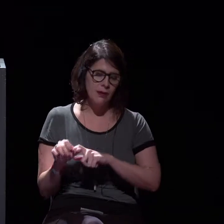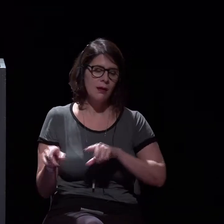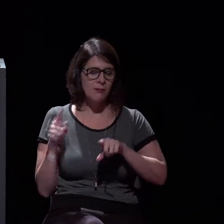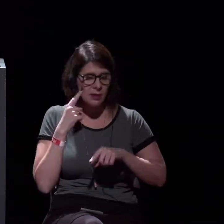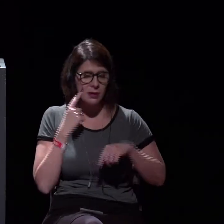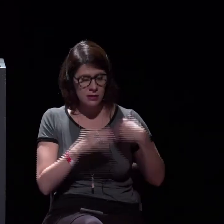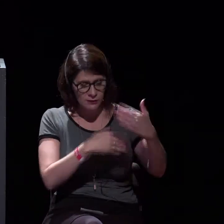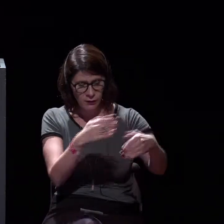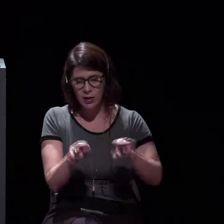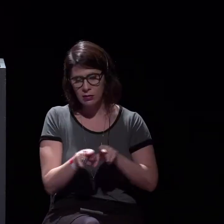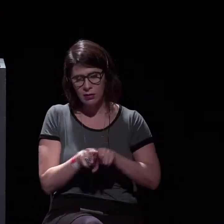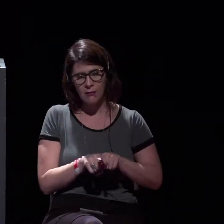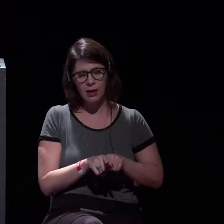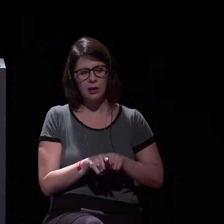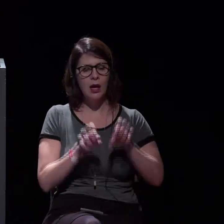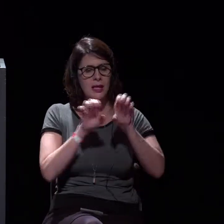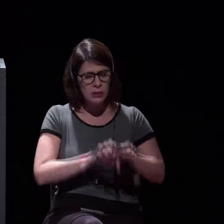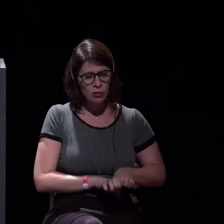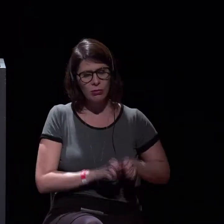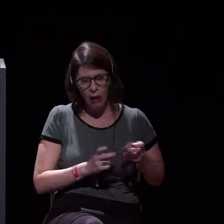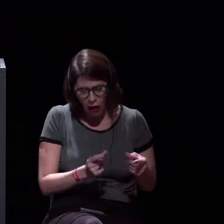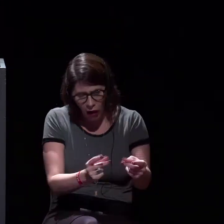region unviable or unsustainable.